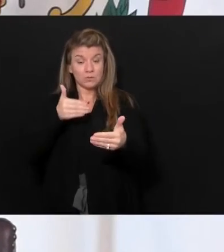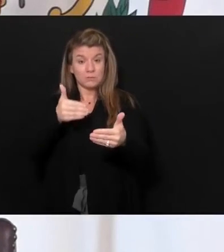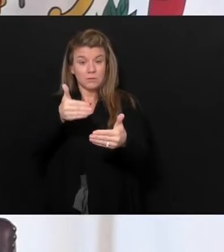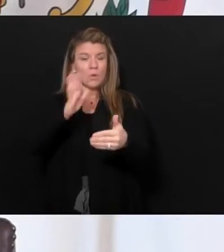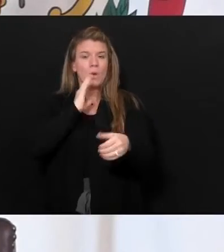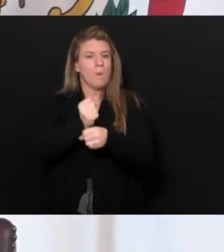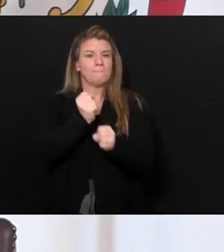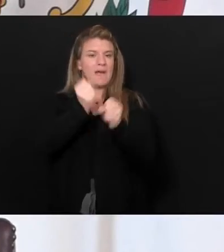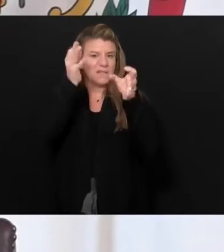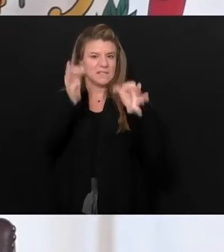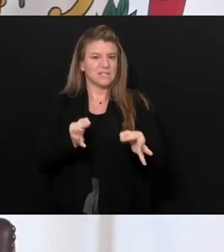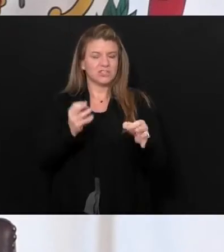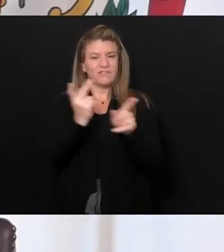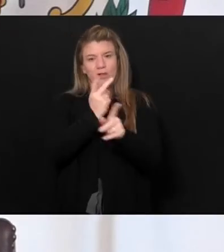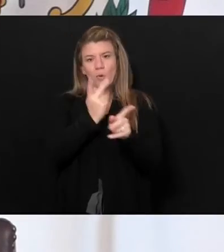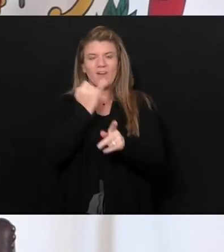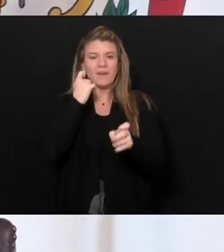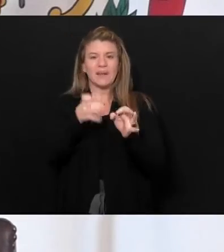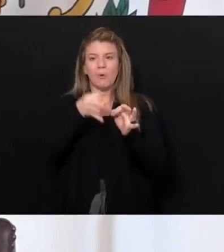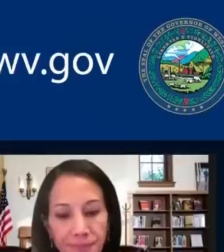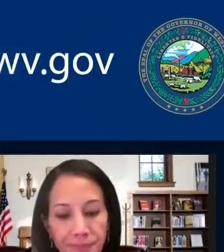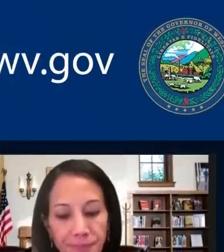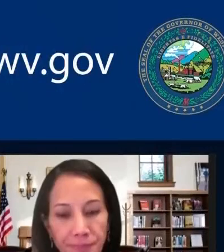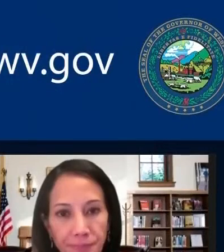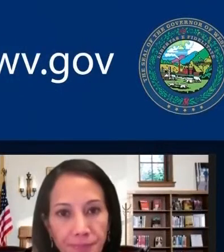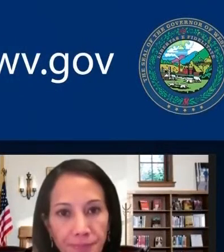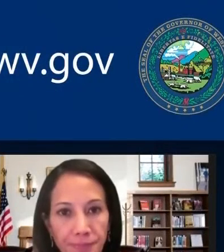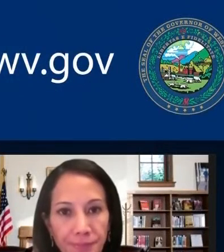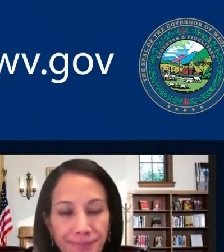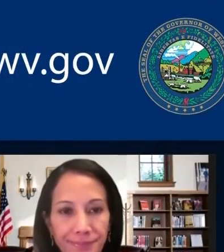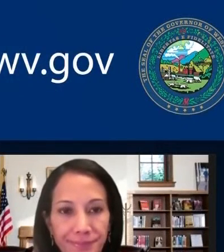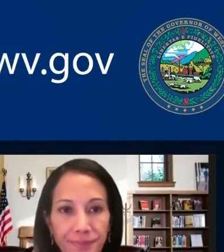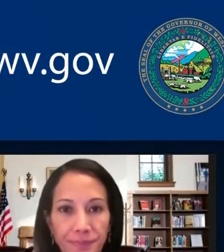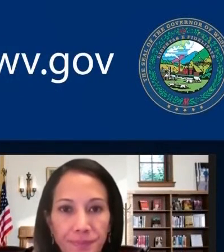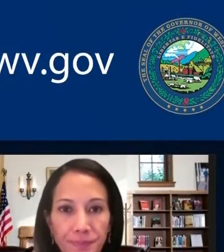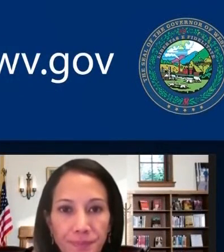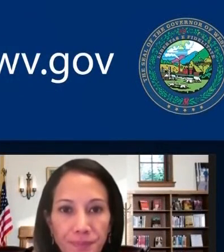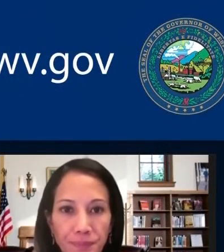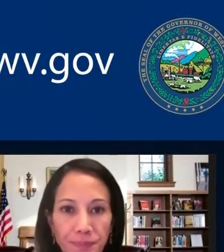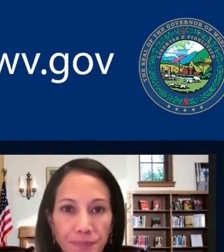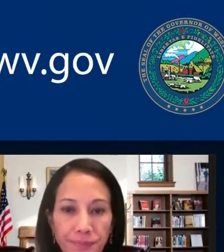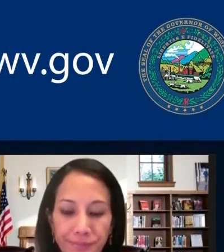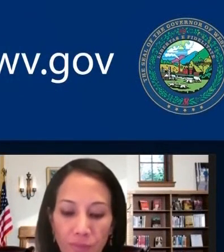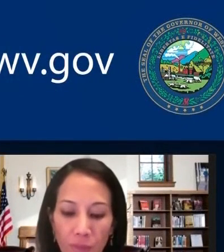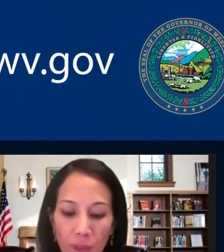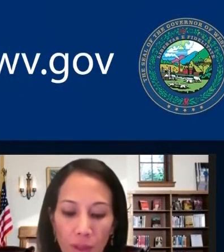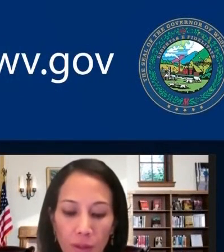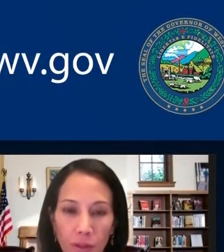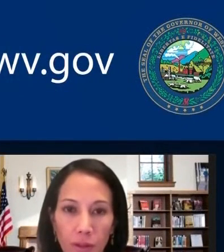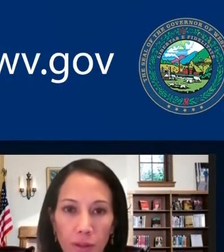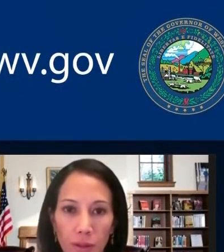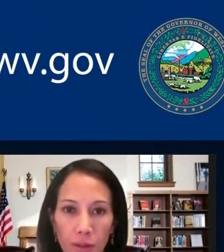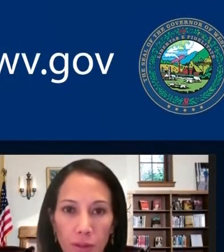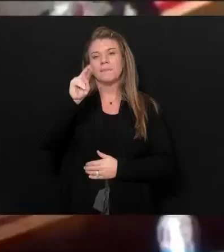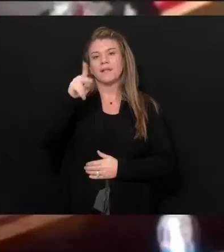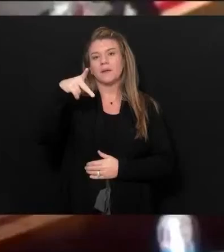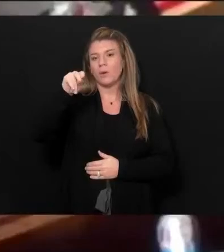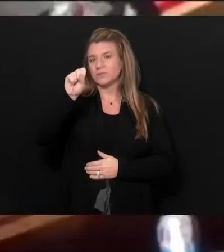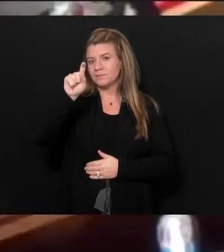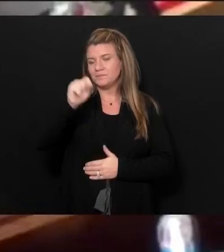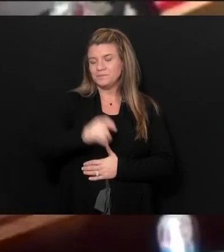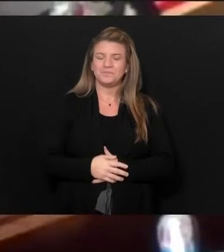decisions on moving it out or not. All right, thanks, Kelsey. Next to David Beard with the Dominion Post.